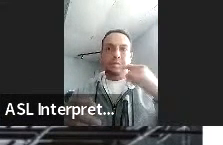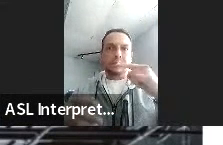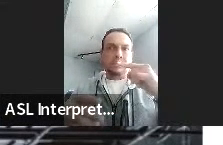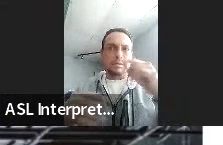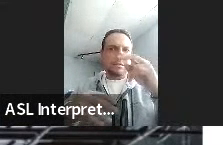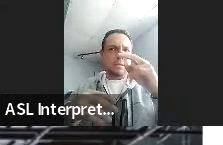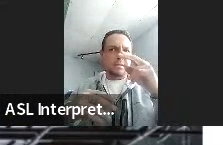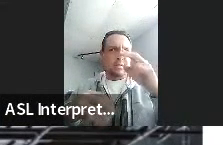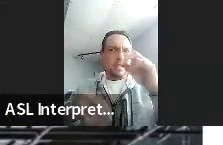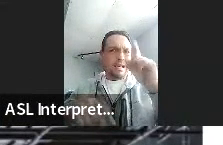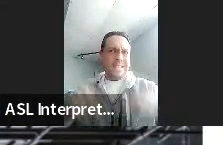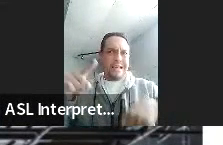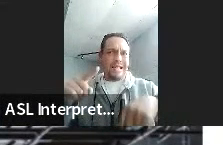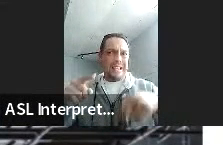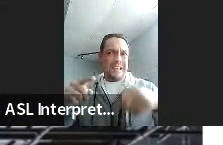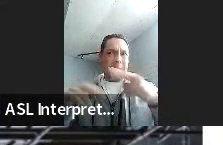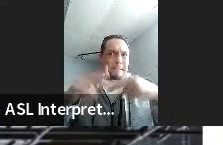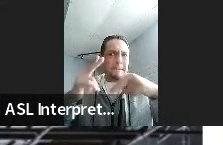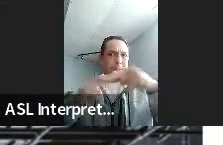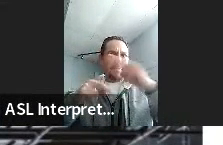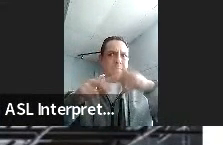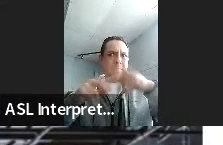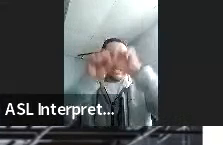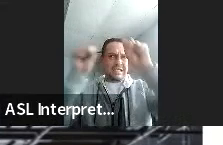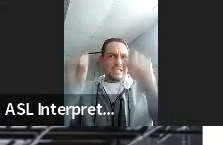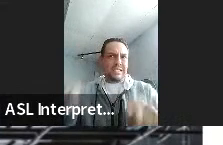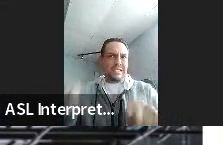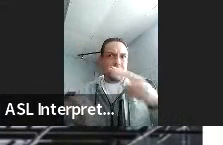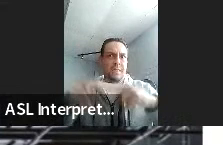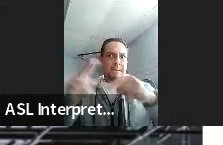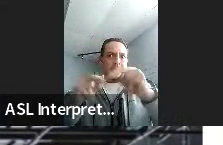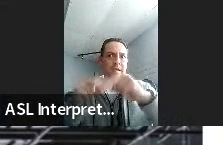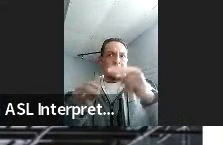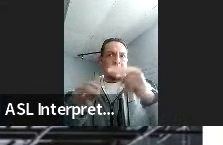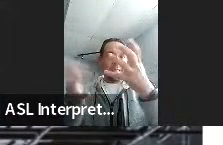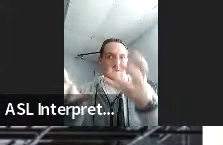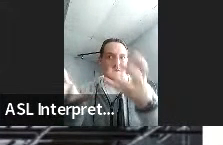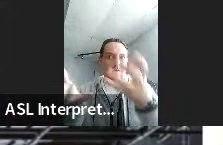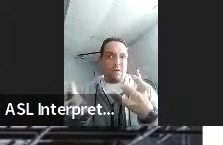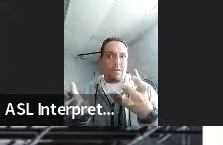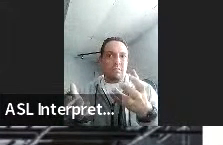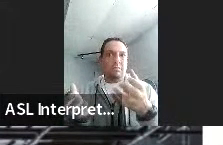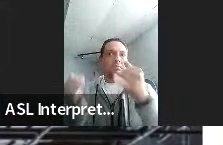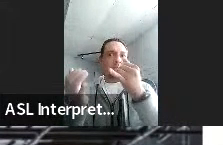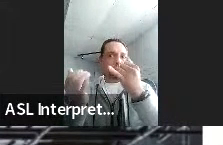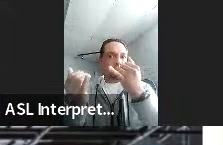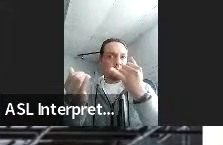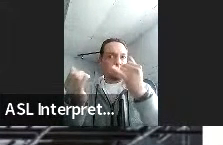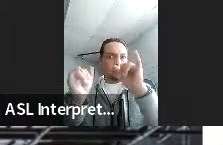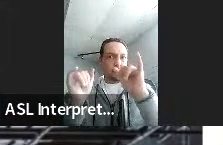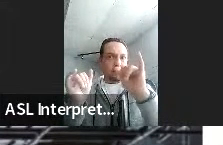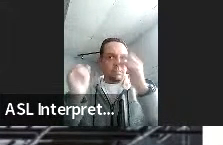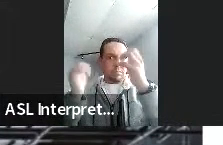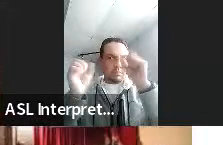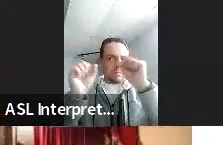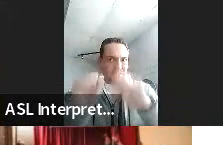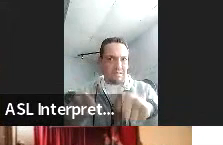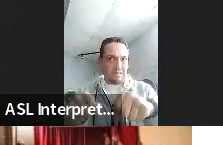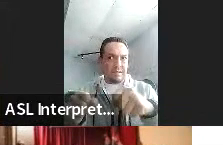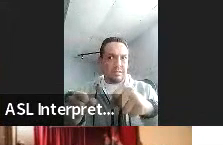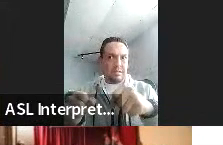they can appeal to the City Planning Commission for relief from just that kind of zoning restriction. Next slide, please.